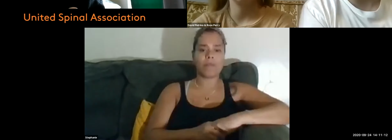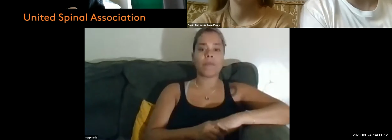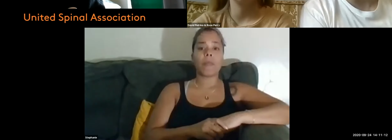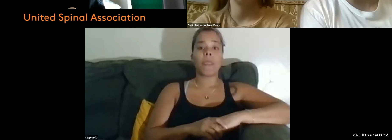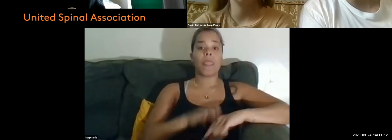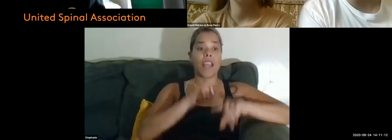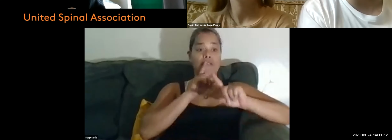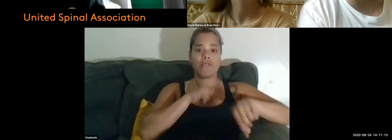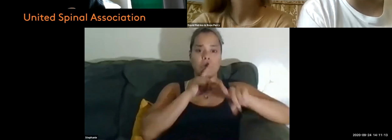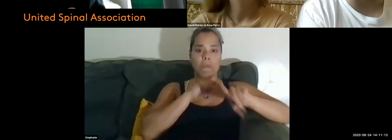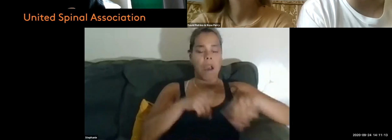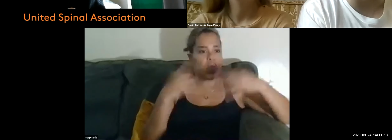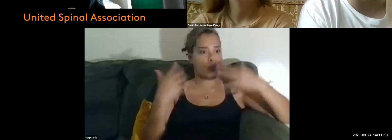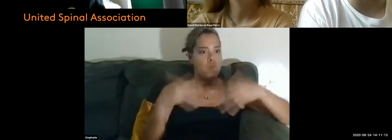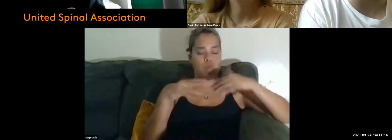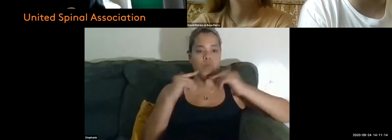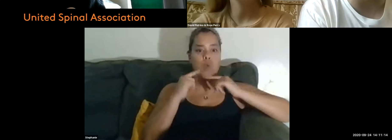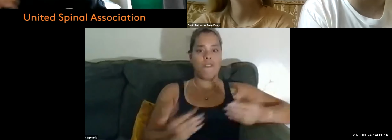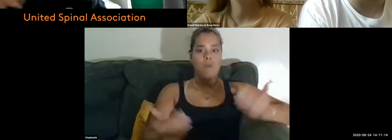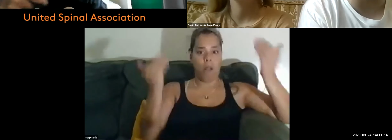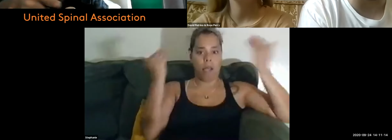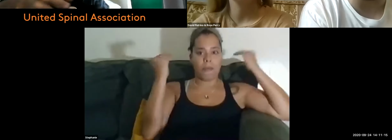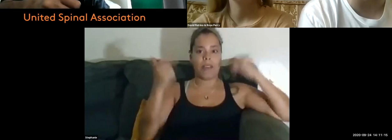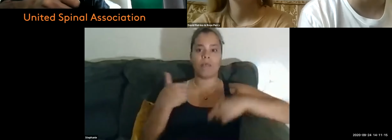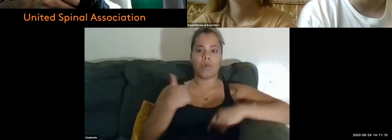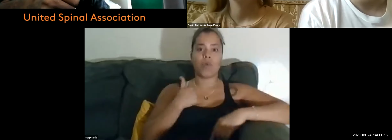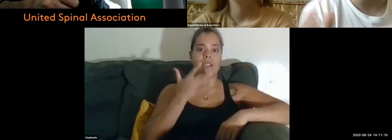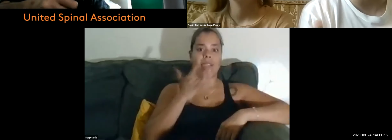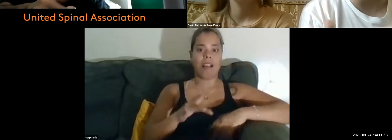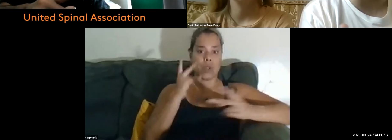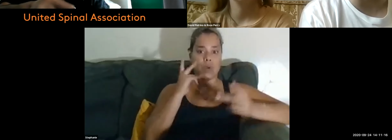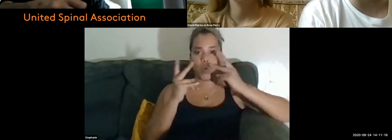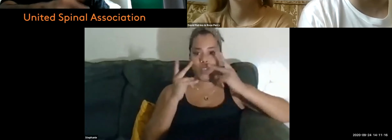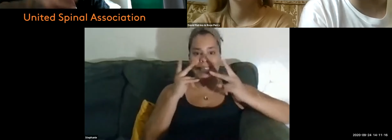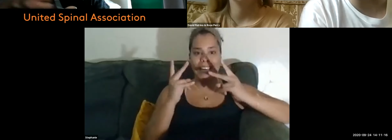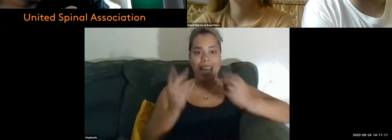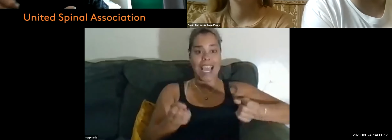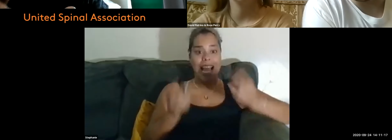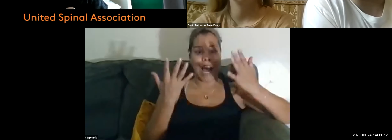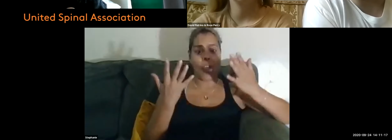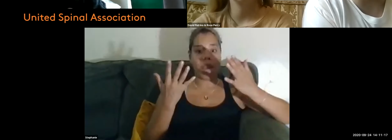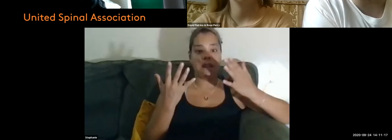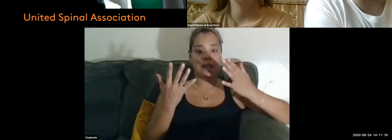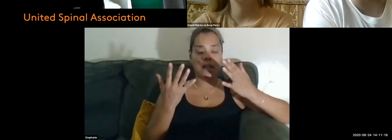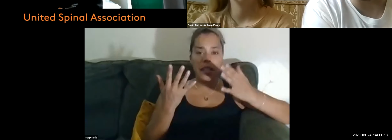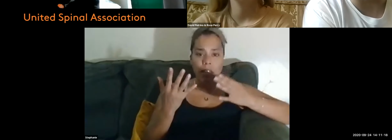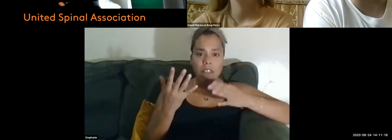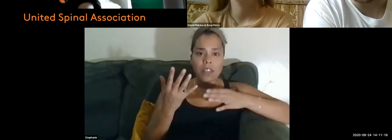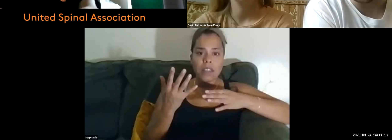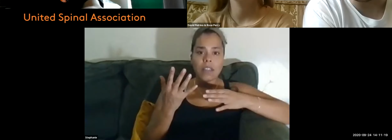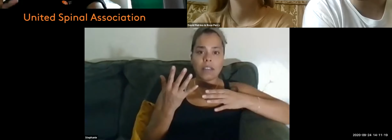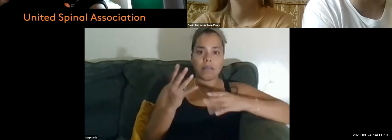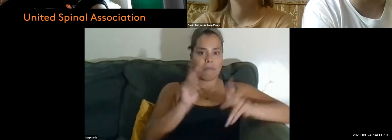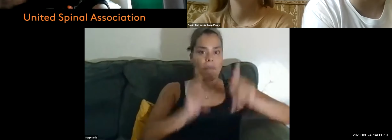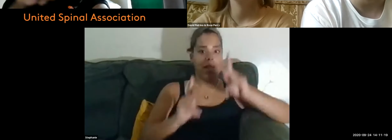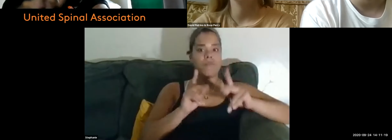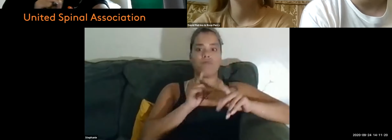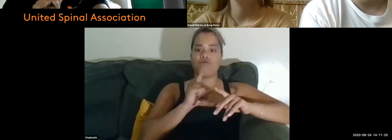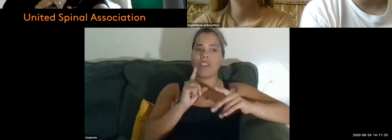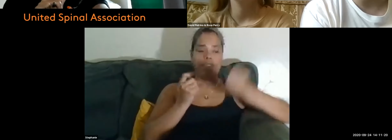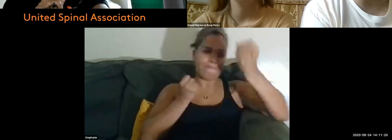was overwhelming. We're really fortunate to see how so many industry leaders have stood up for the challenge.